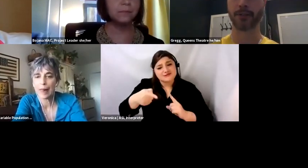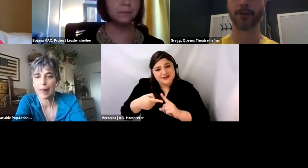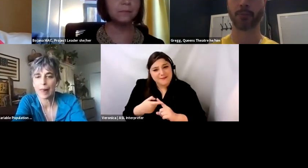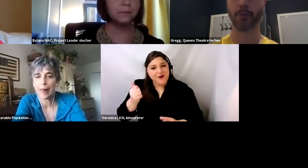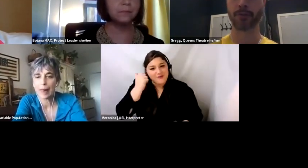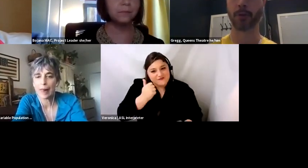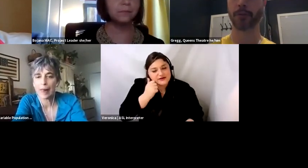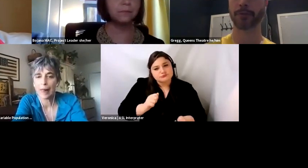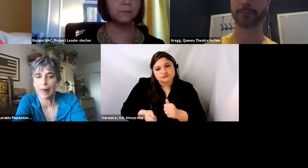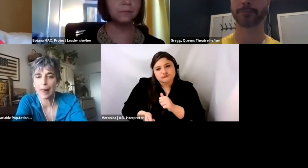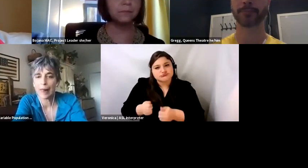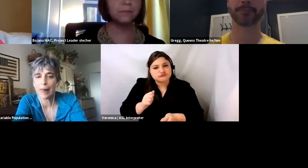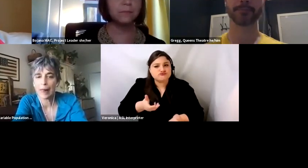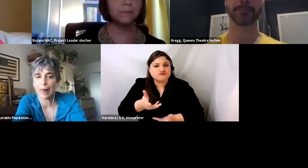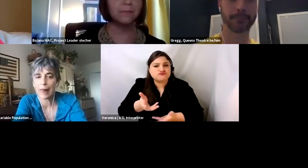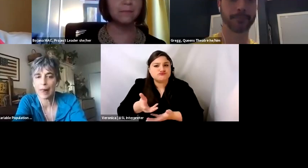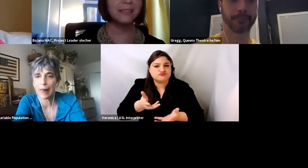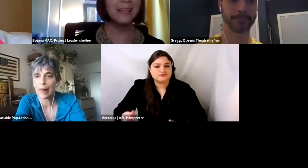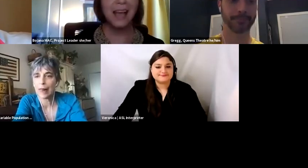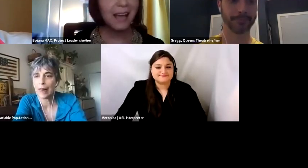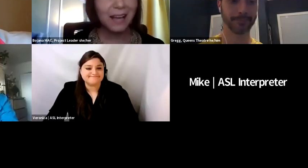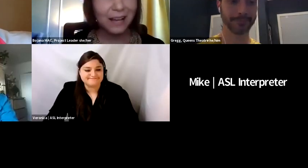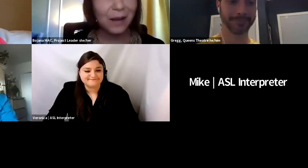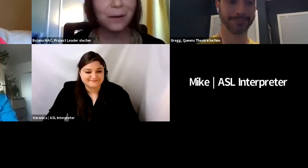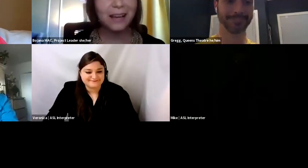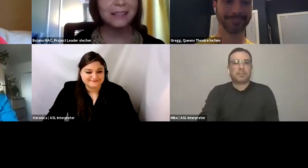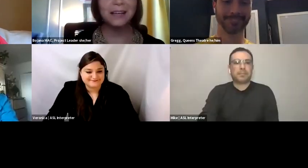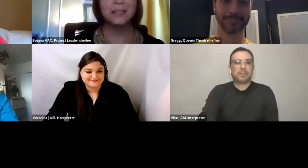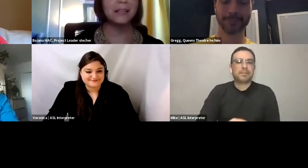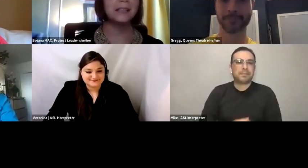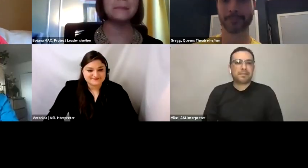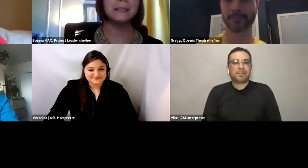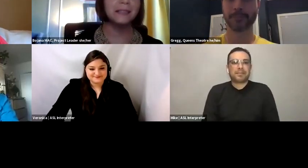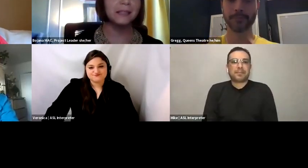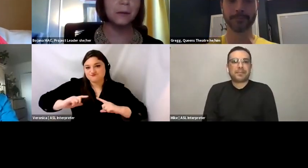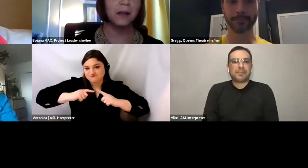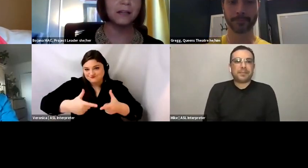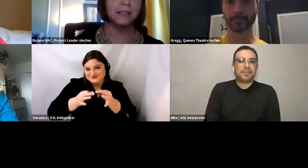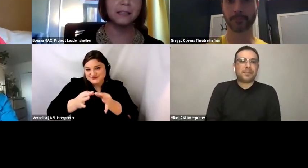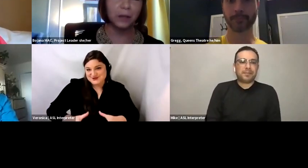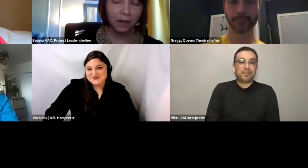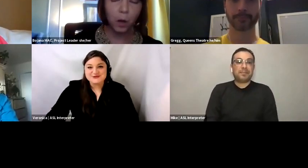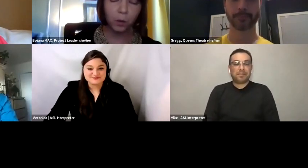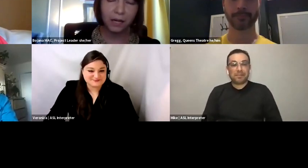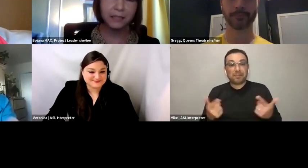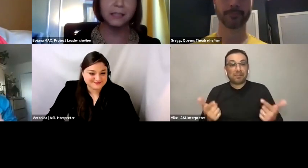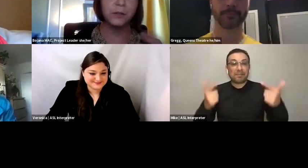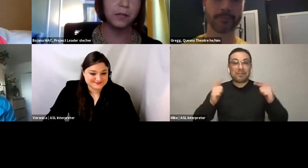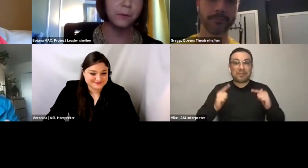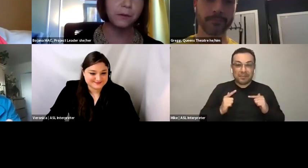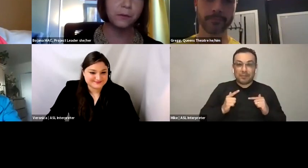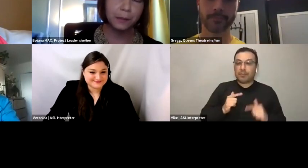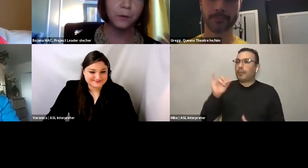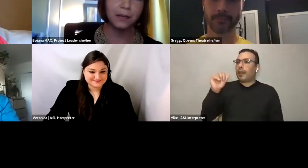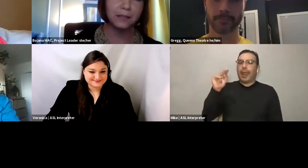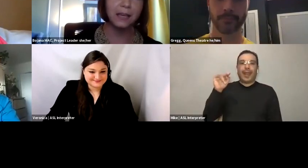day to day, year to year, month to month. Shana, sounds like you have feelings about that statement. I, I, I completely wholeheartedly, wholeheartedly